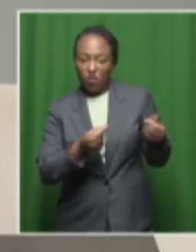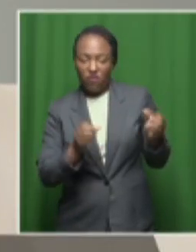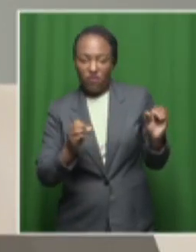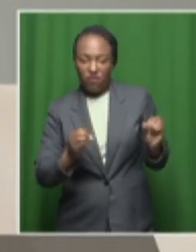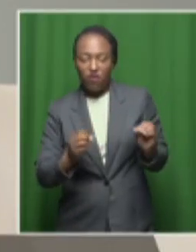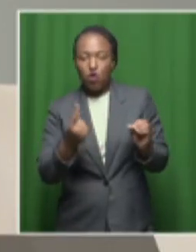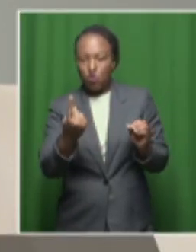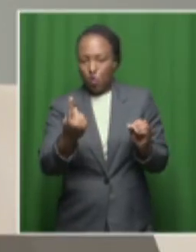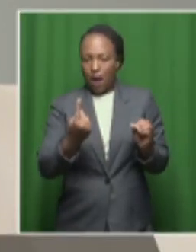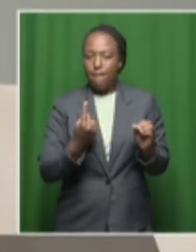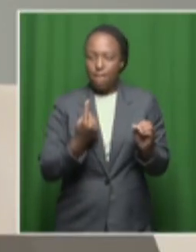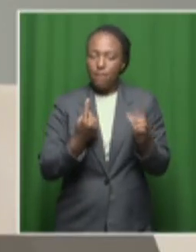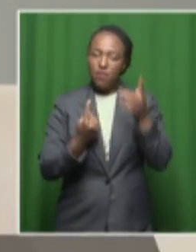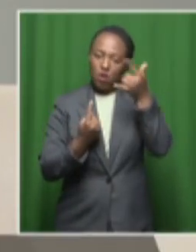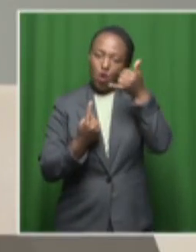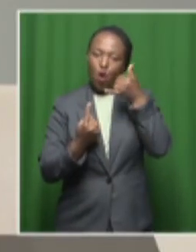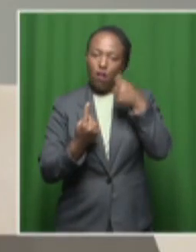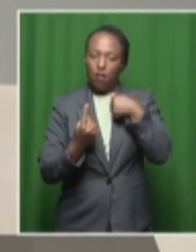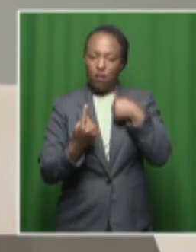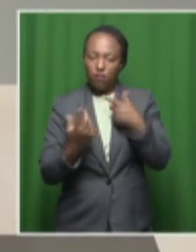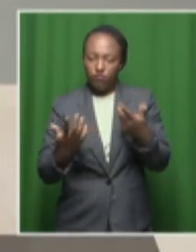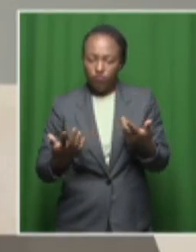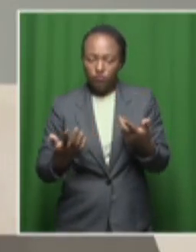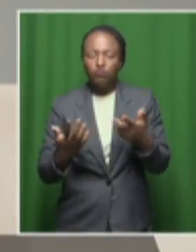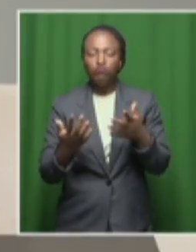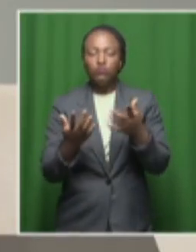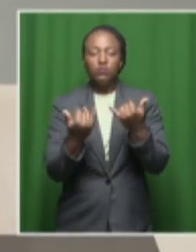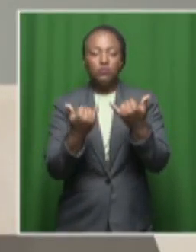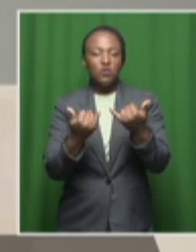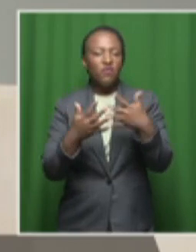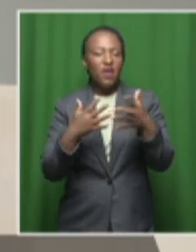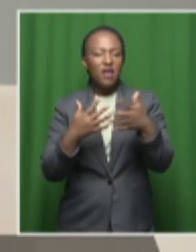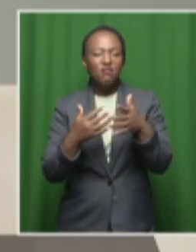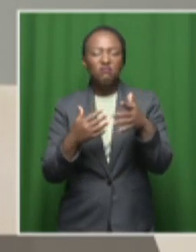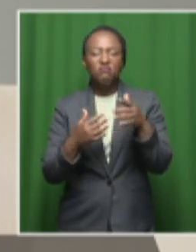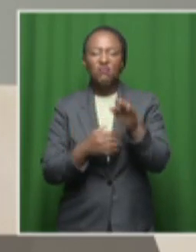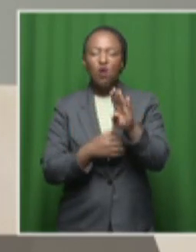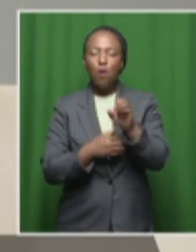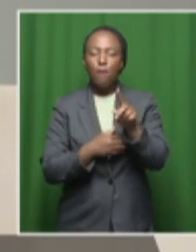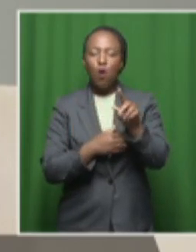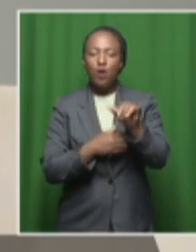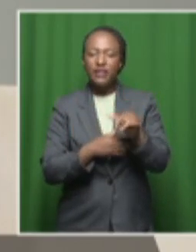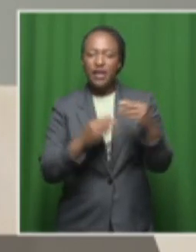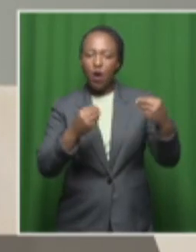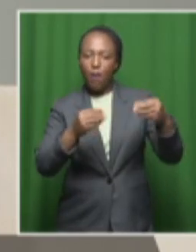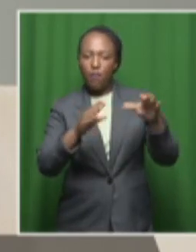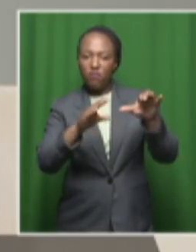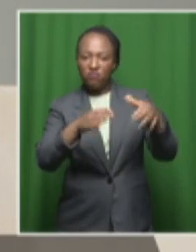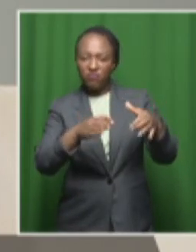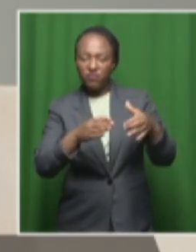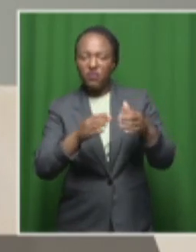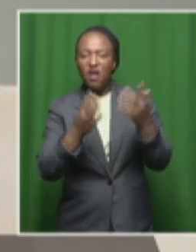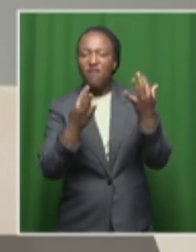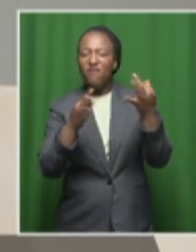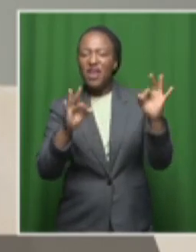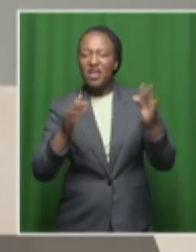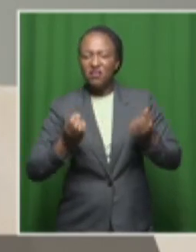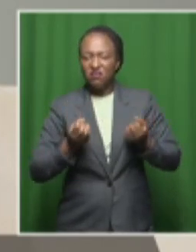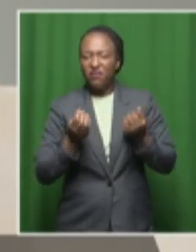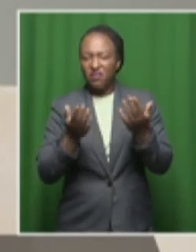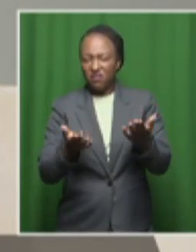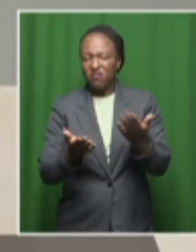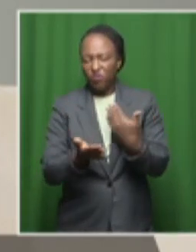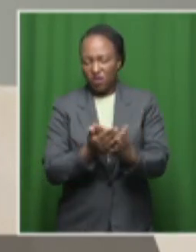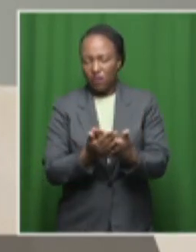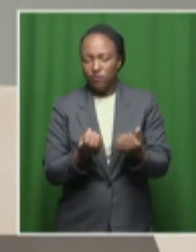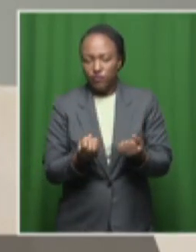us with the first point of call. If you have contention with your body corporate, you come to us, and we provide this free service to all South Africans. And then none